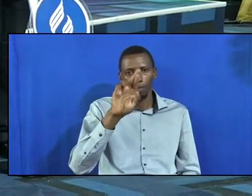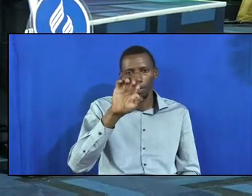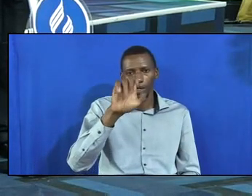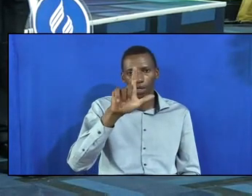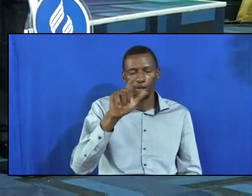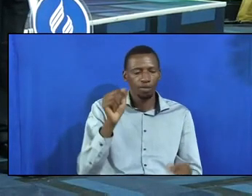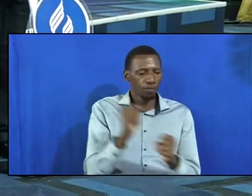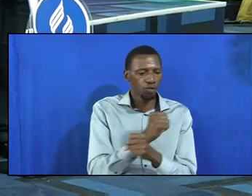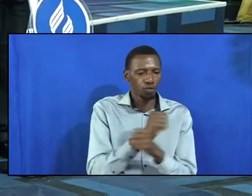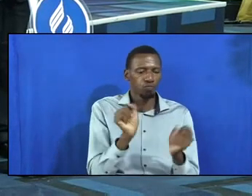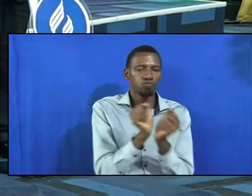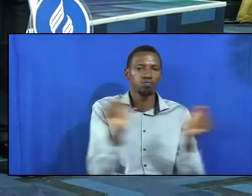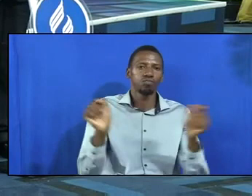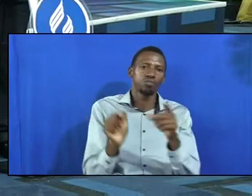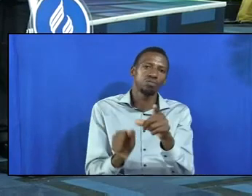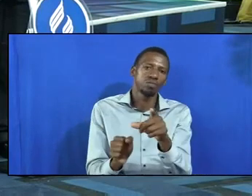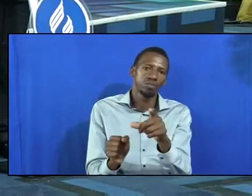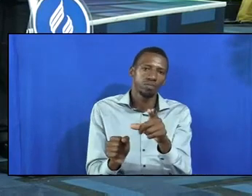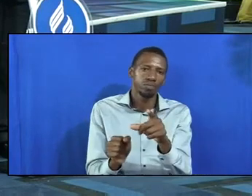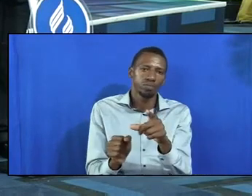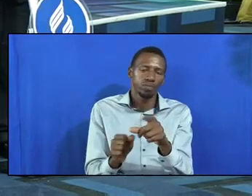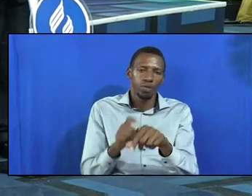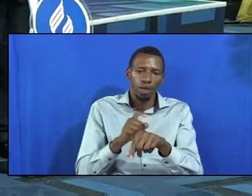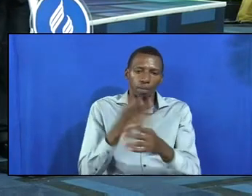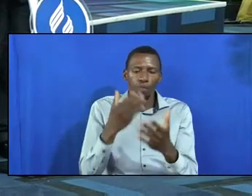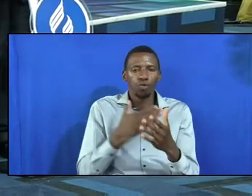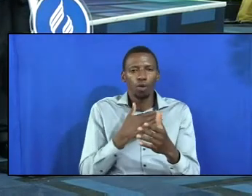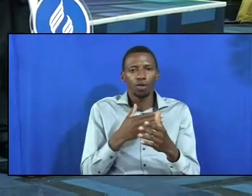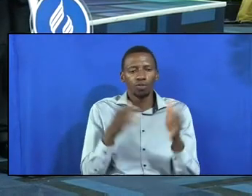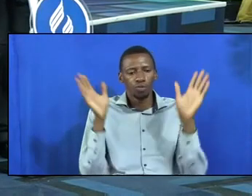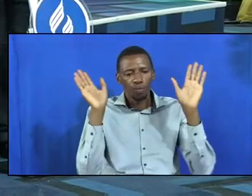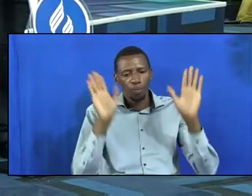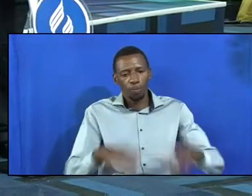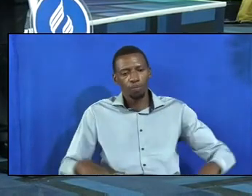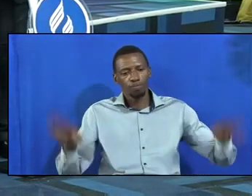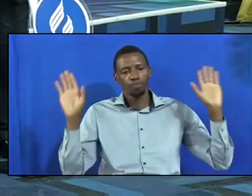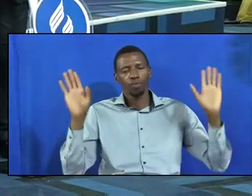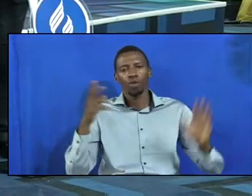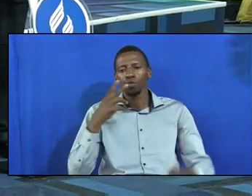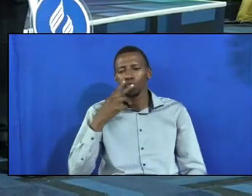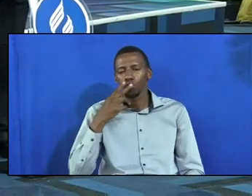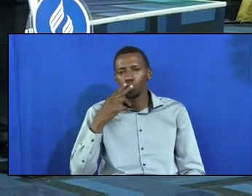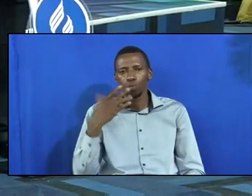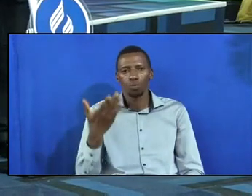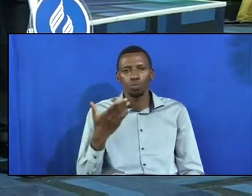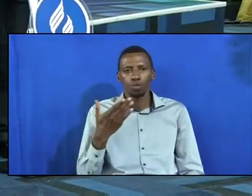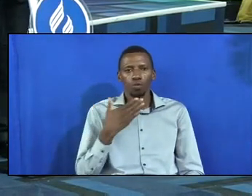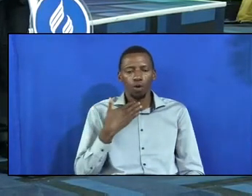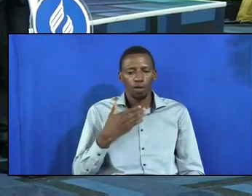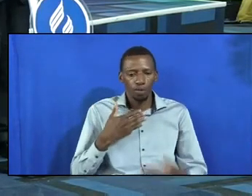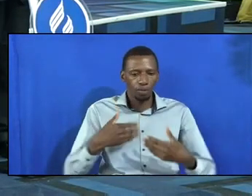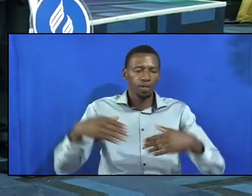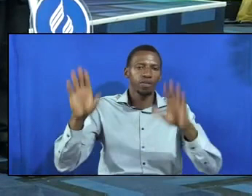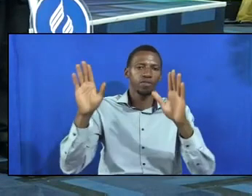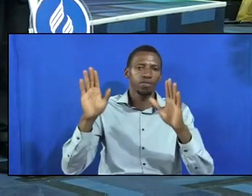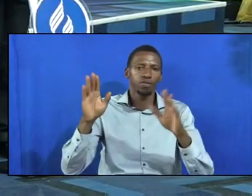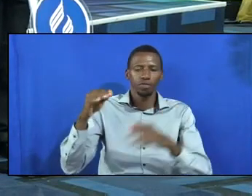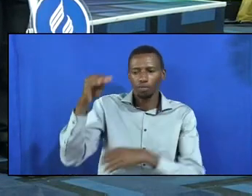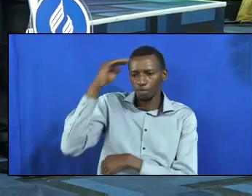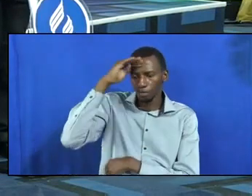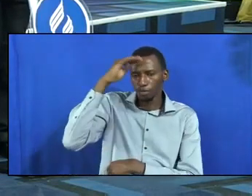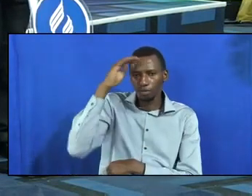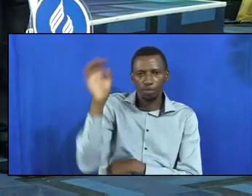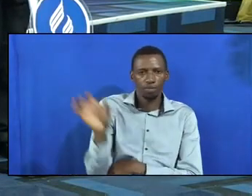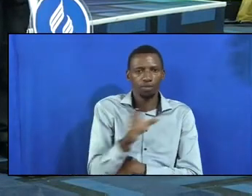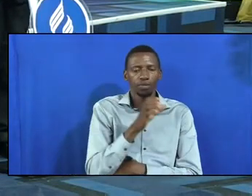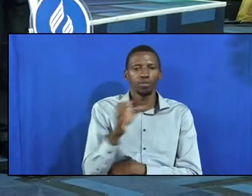to delivery from sin, you want to quit smoking, you want to quit drinking, you want to quit immorality, you want